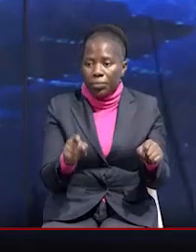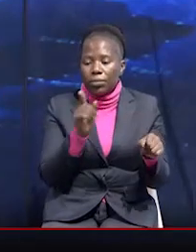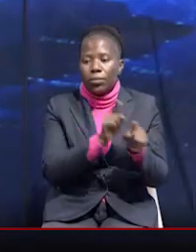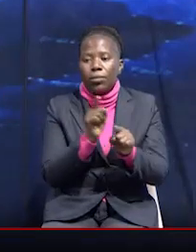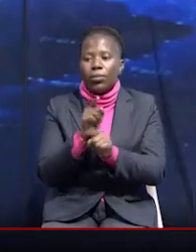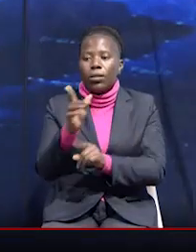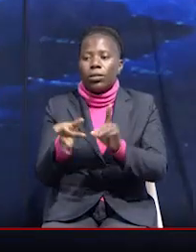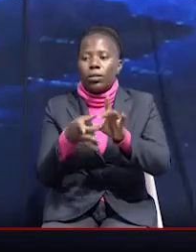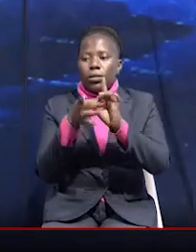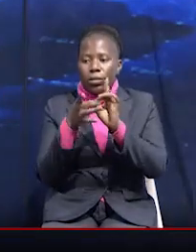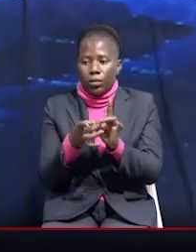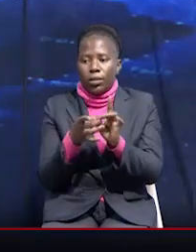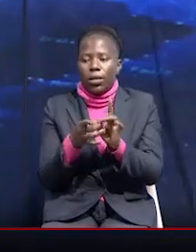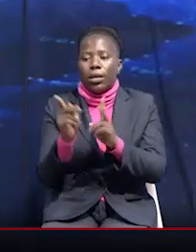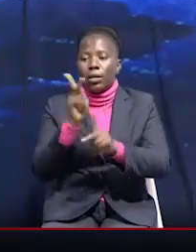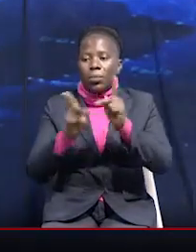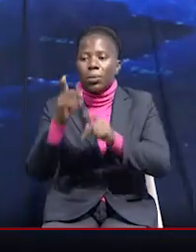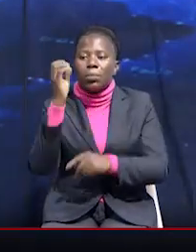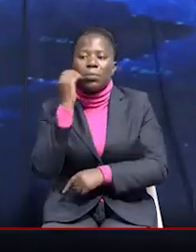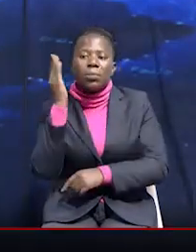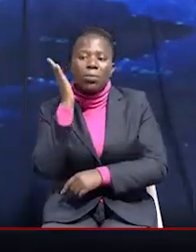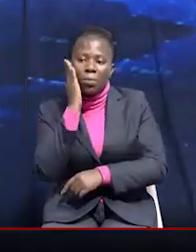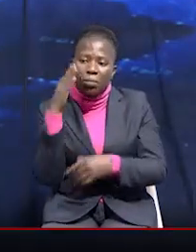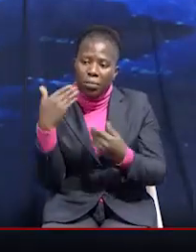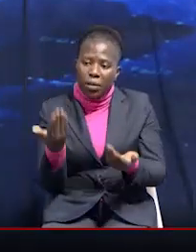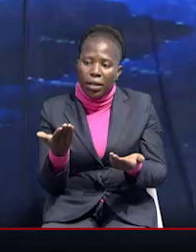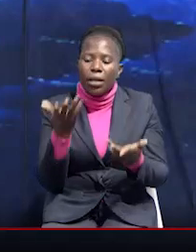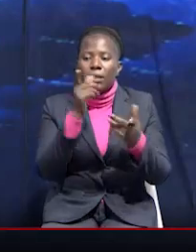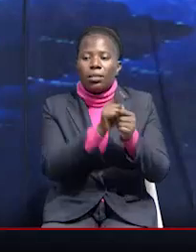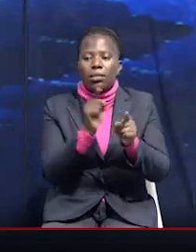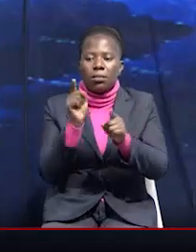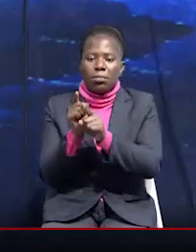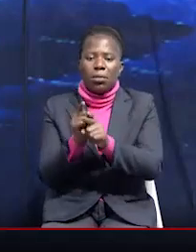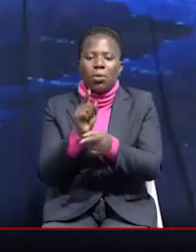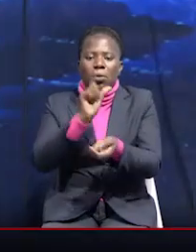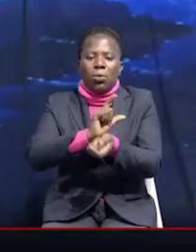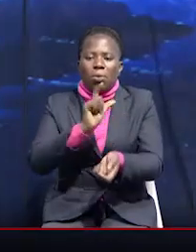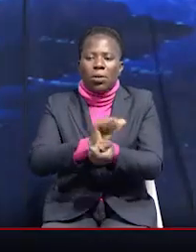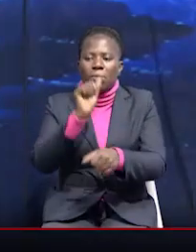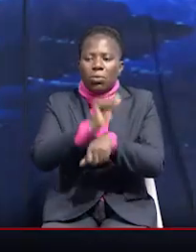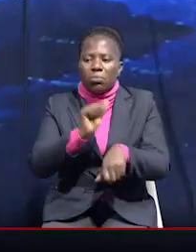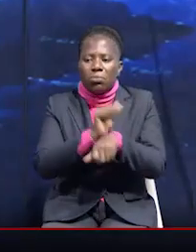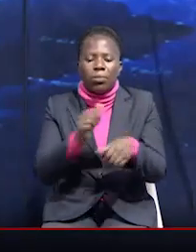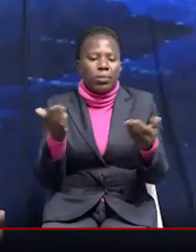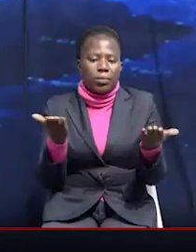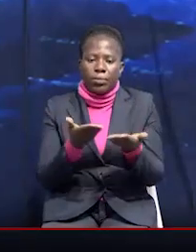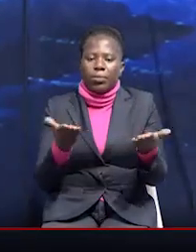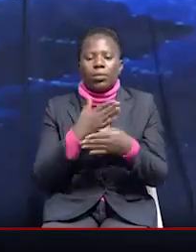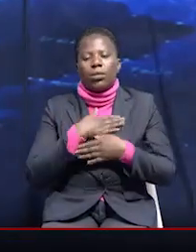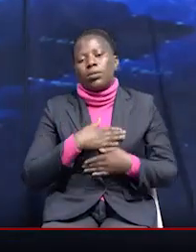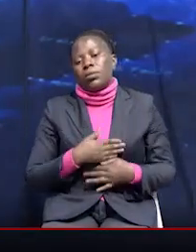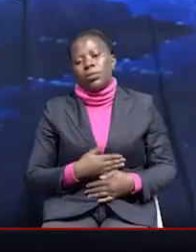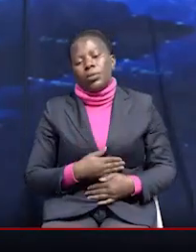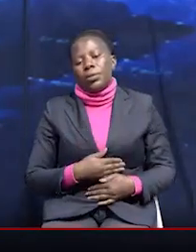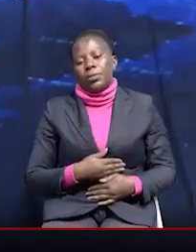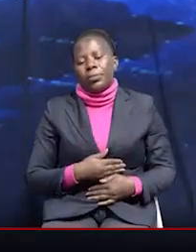aspect of people being at home and also spending less labor in the production cycle, is what actually compounds to